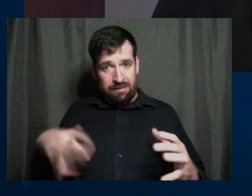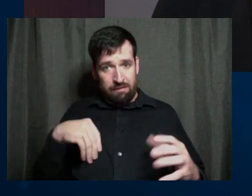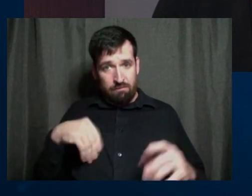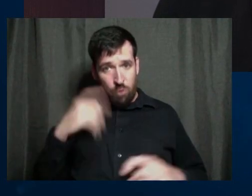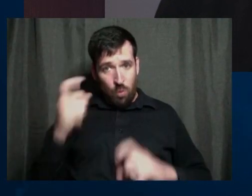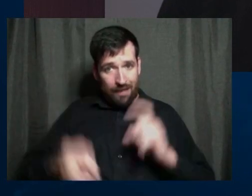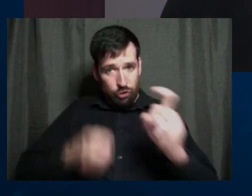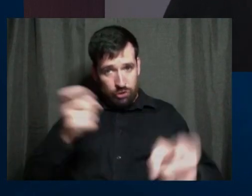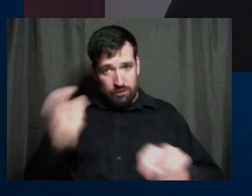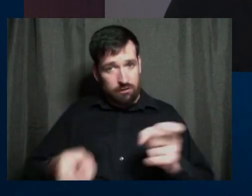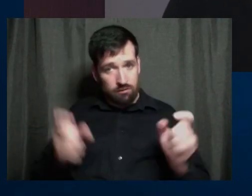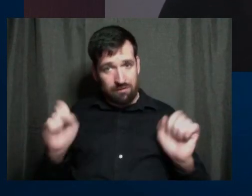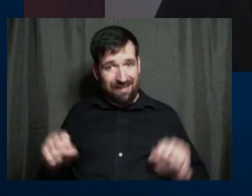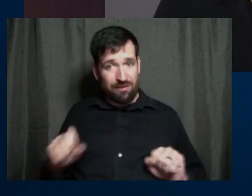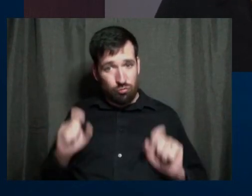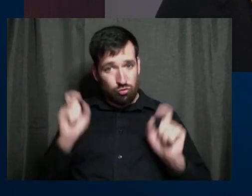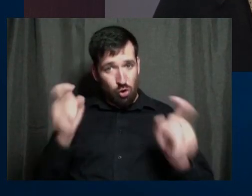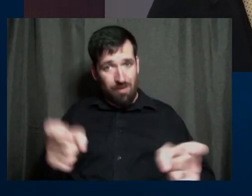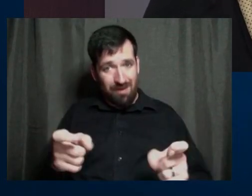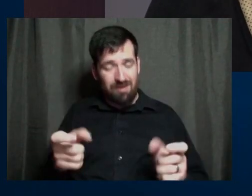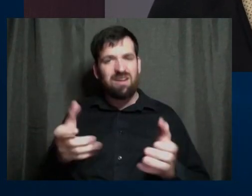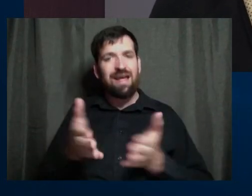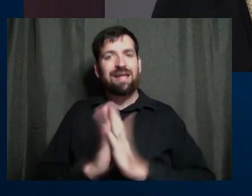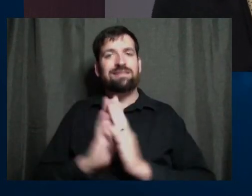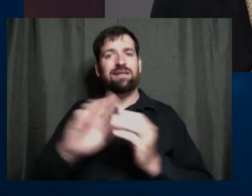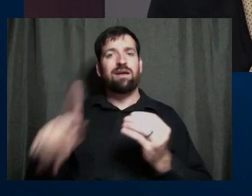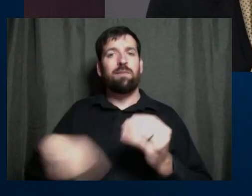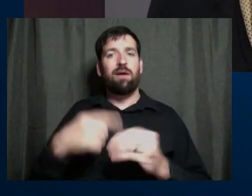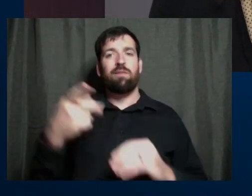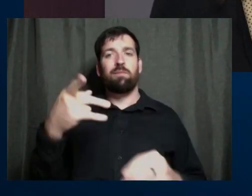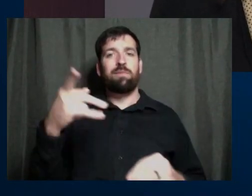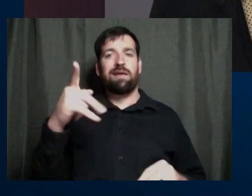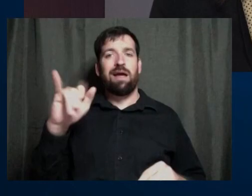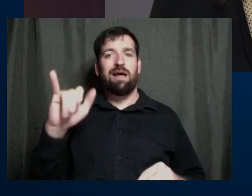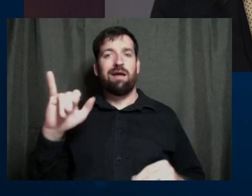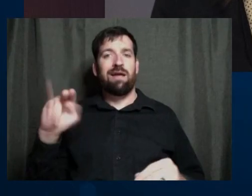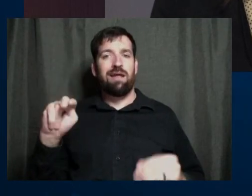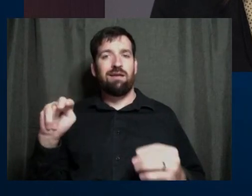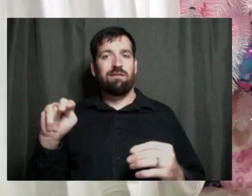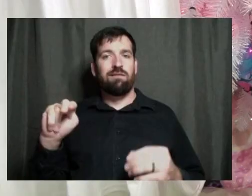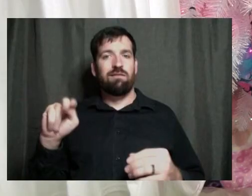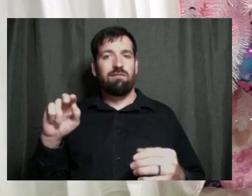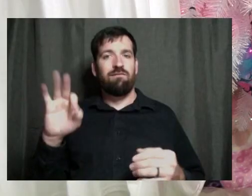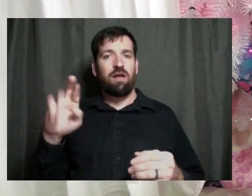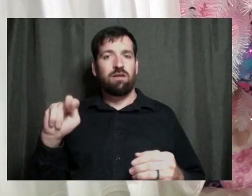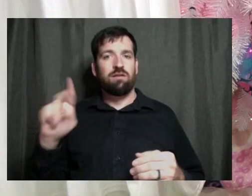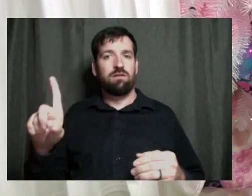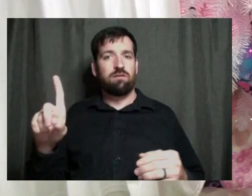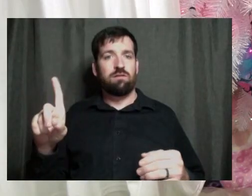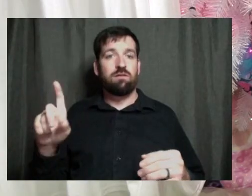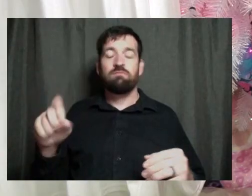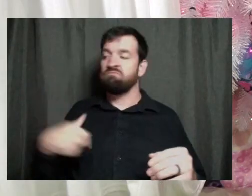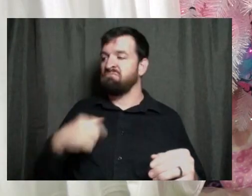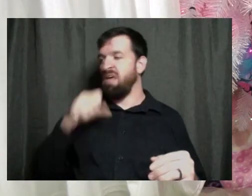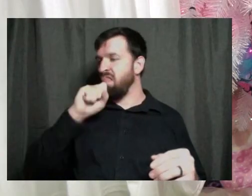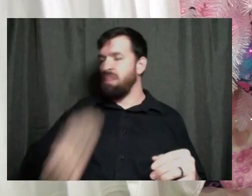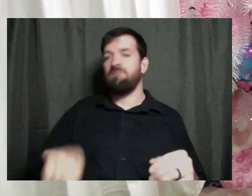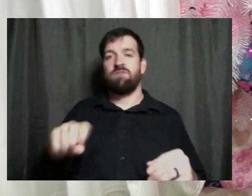you donate? And somebody asking about the PIN fund, PIN fund. Yes, I love that